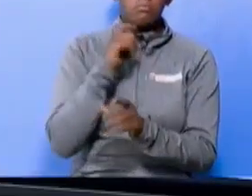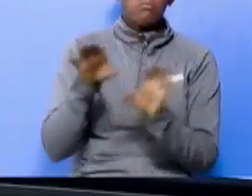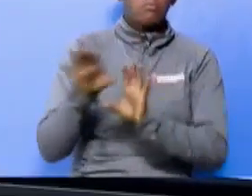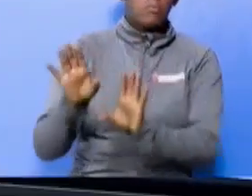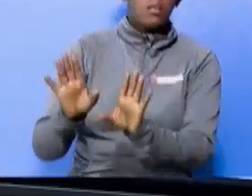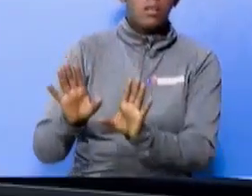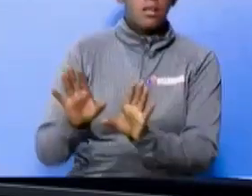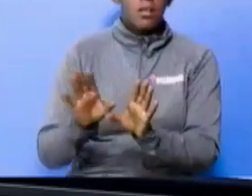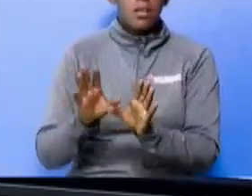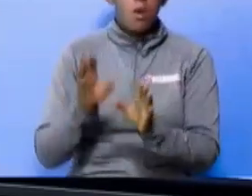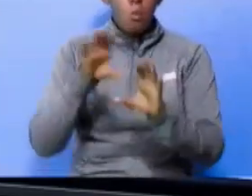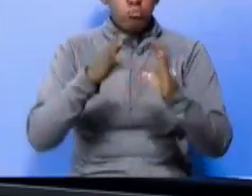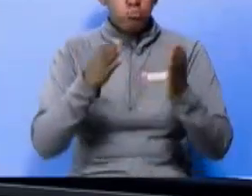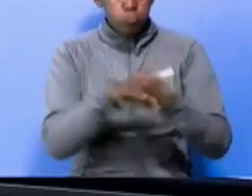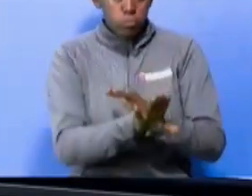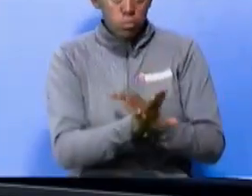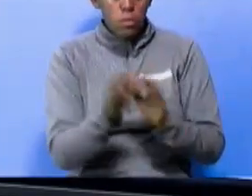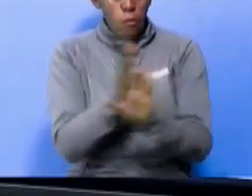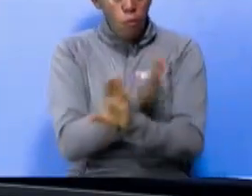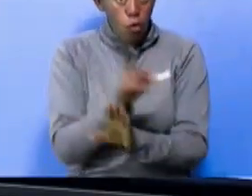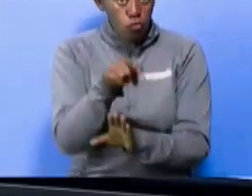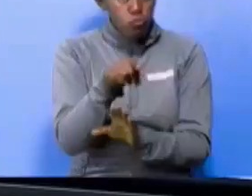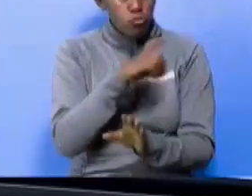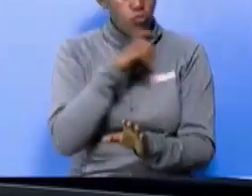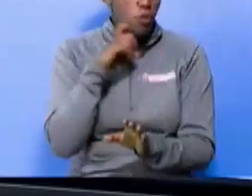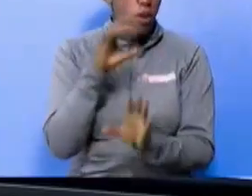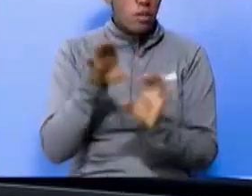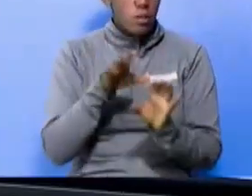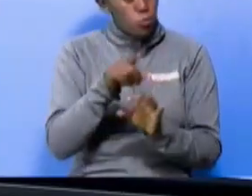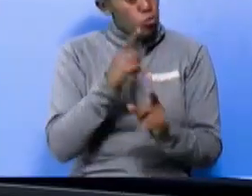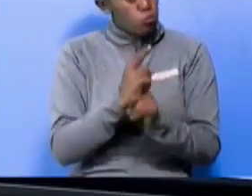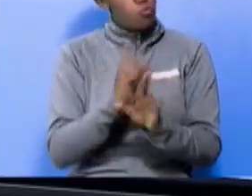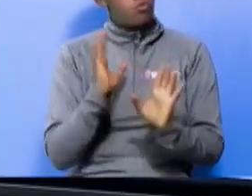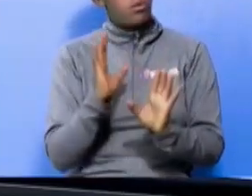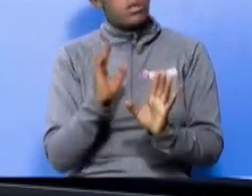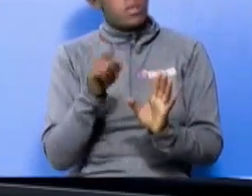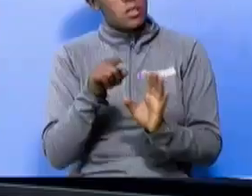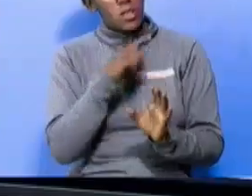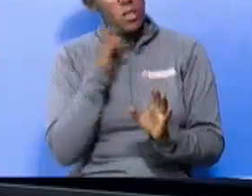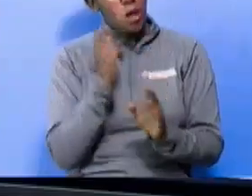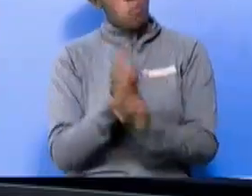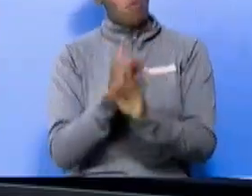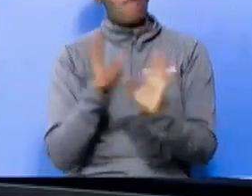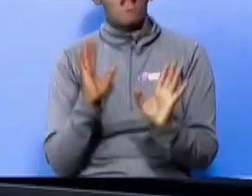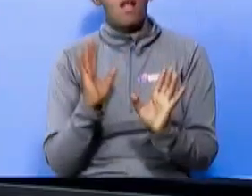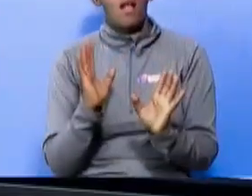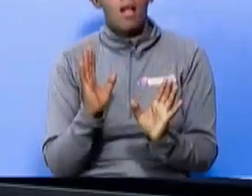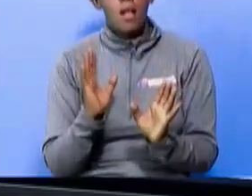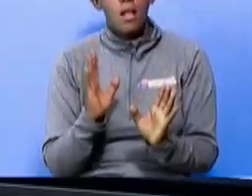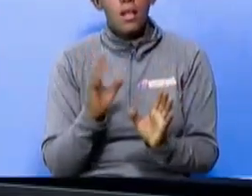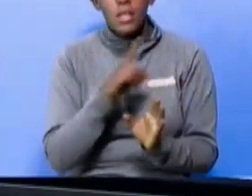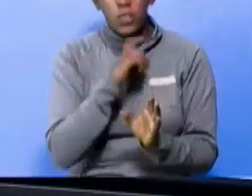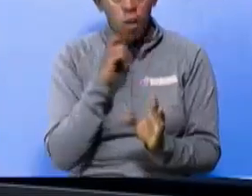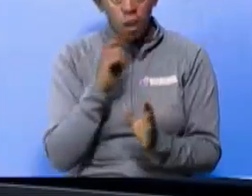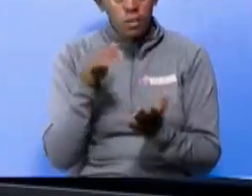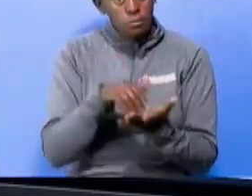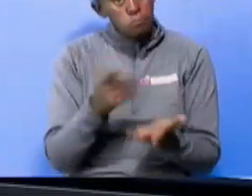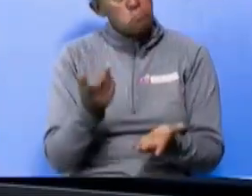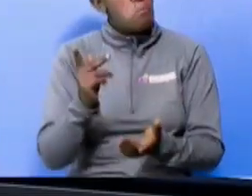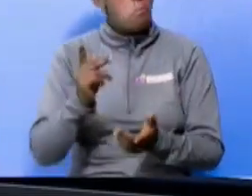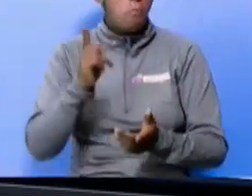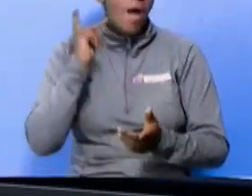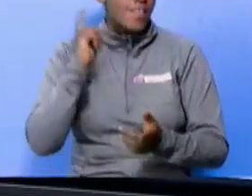before you put it in the box. Be sure that it is dried properly. So dried is again, it is past